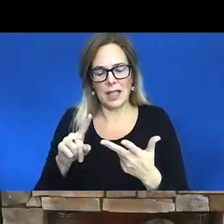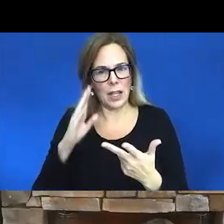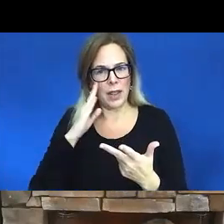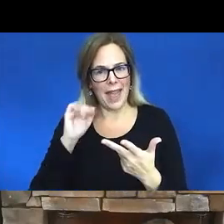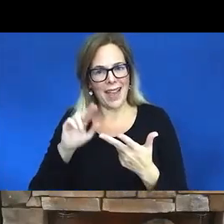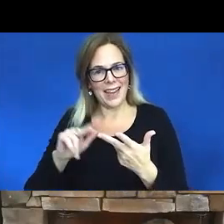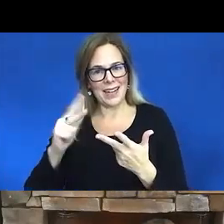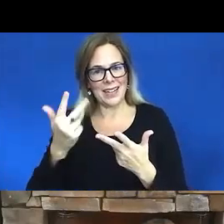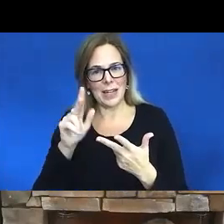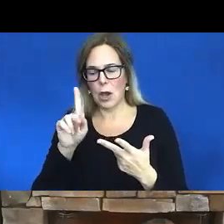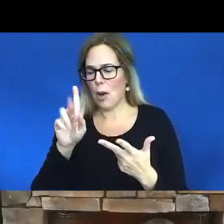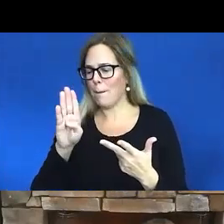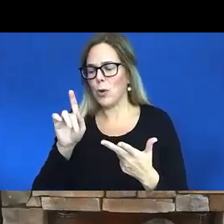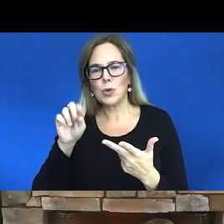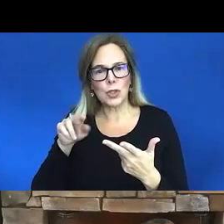have a very